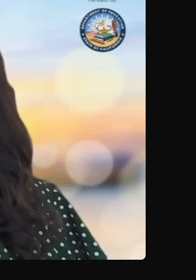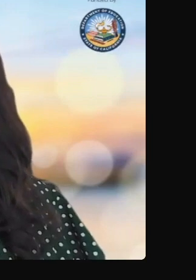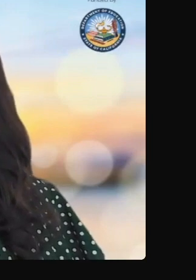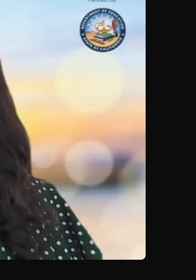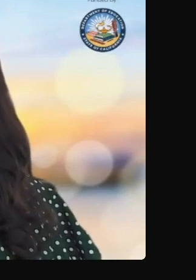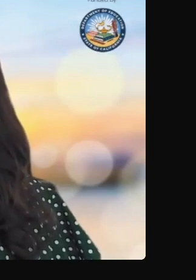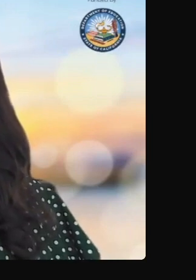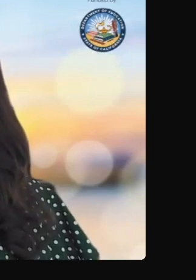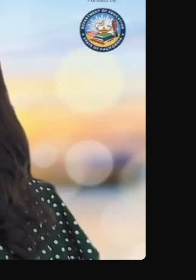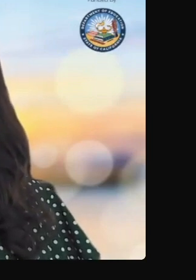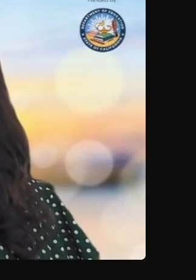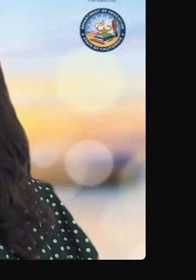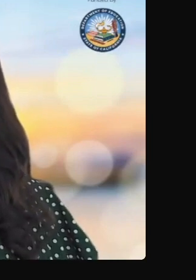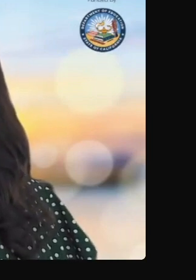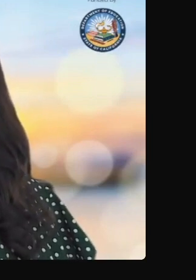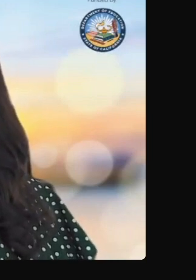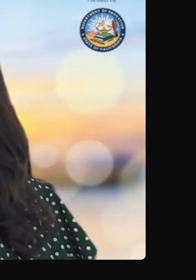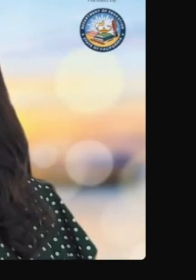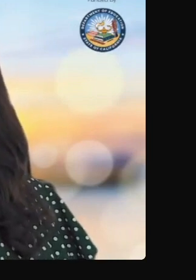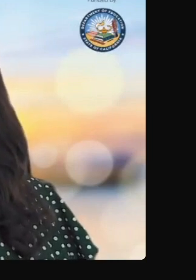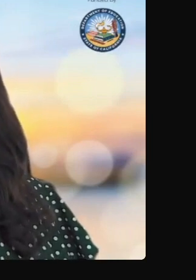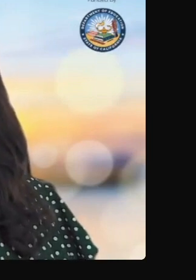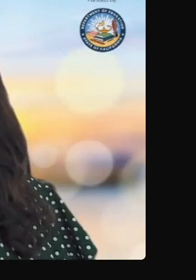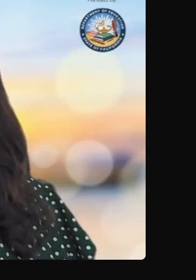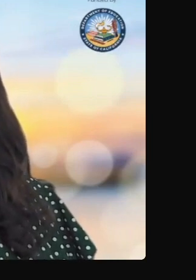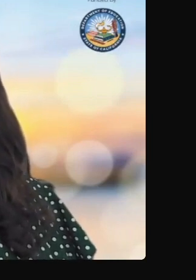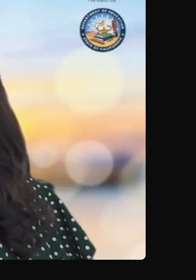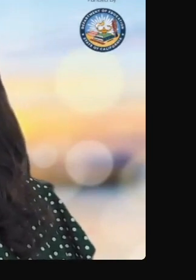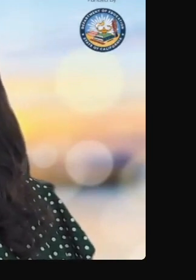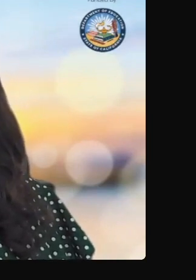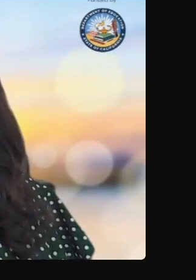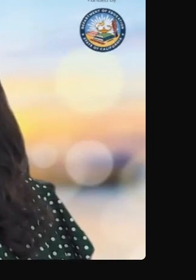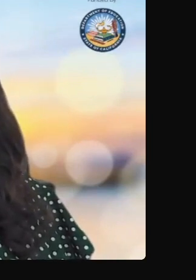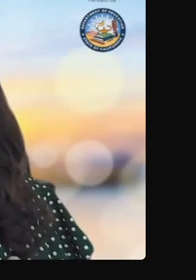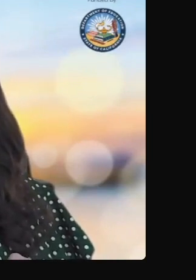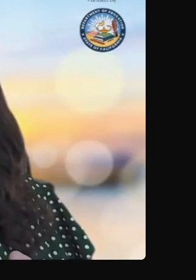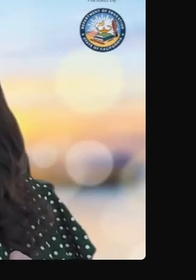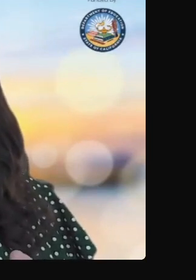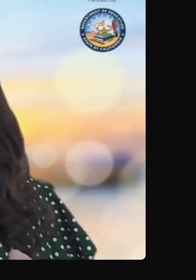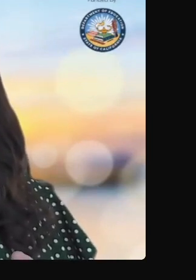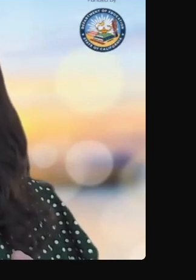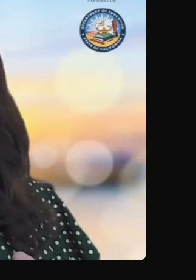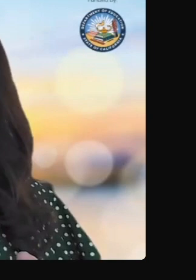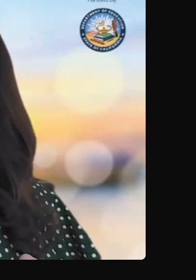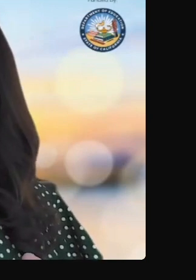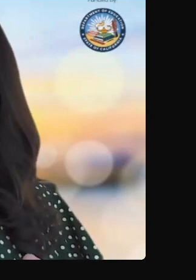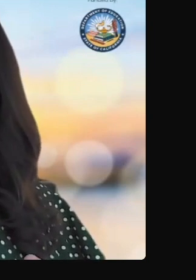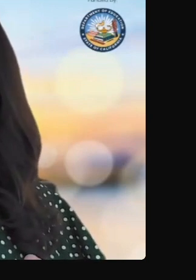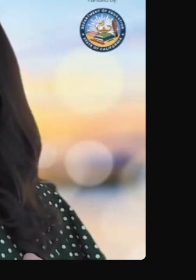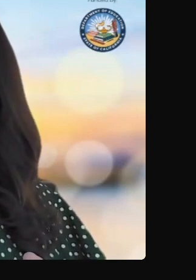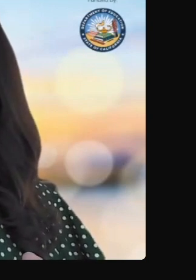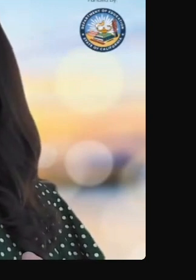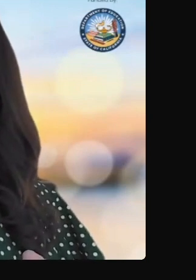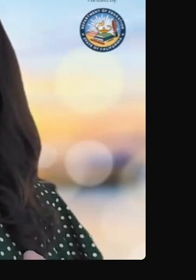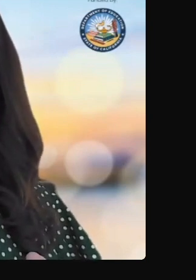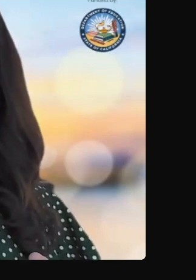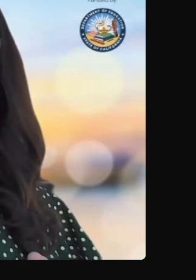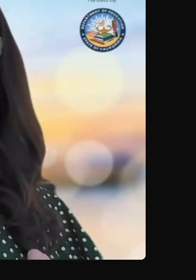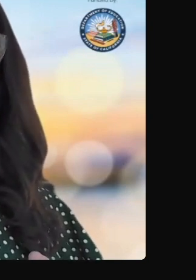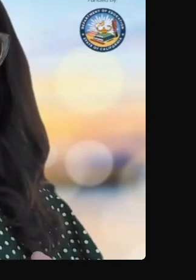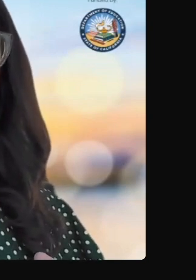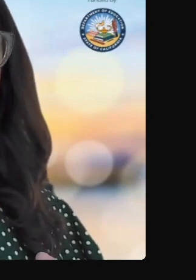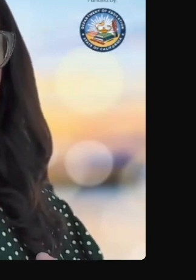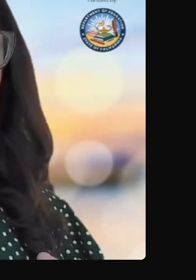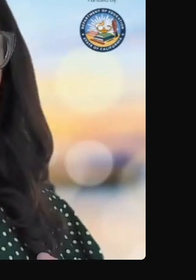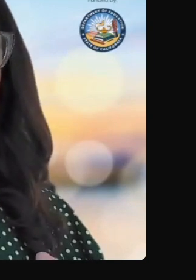child wanted to do that activity. He was into it. The second child was, he was watching the train or car